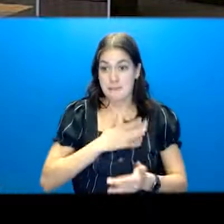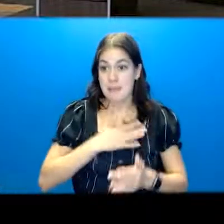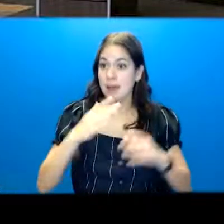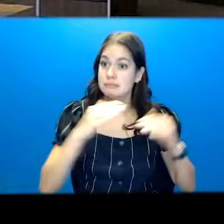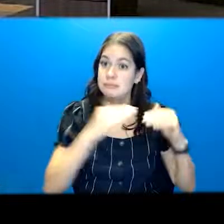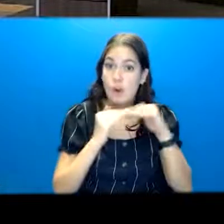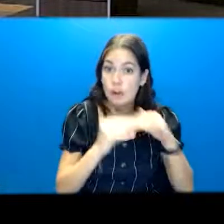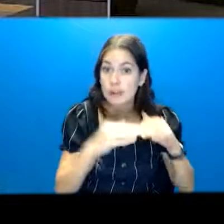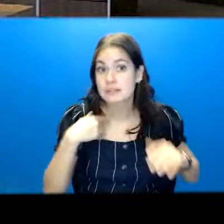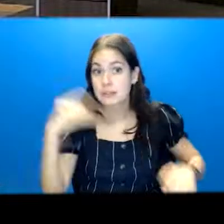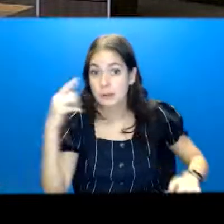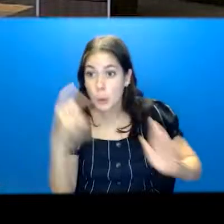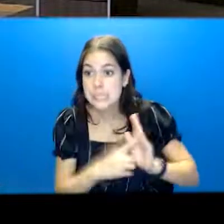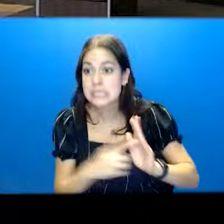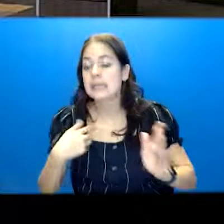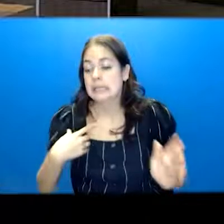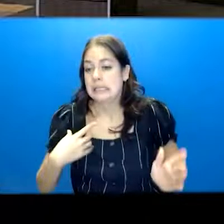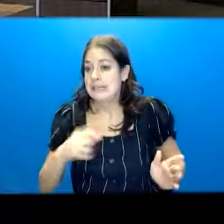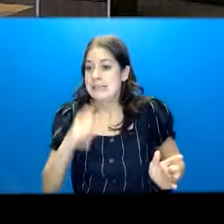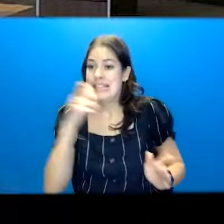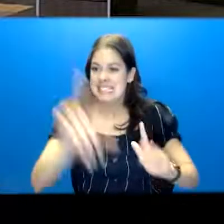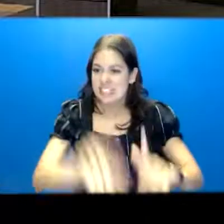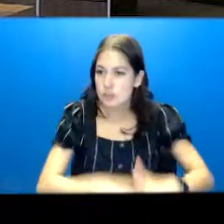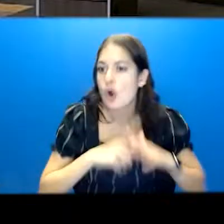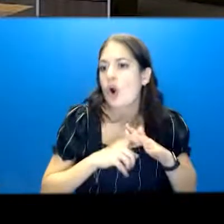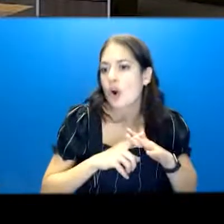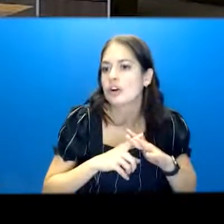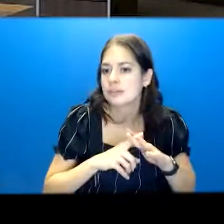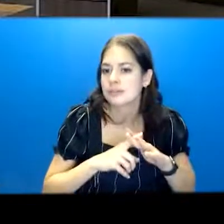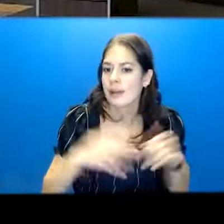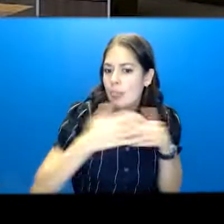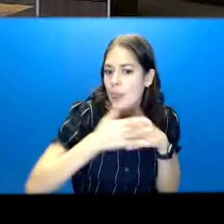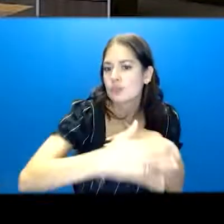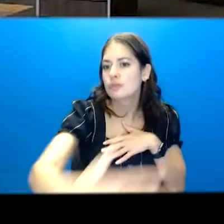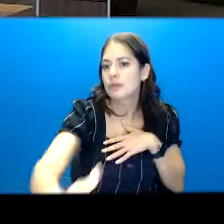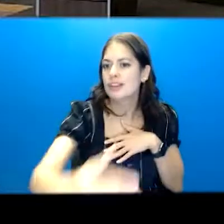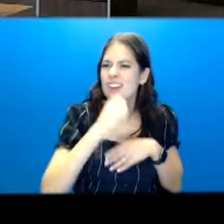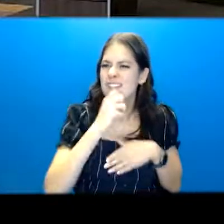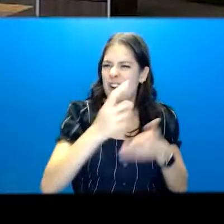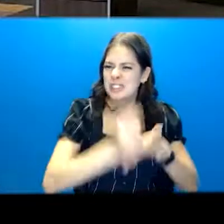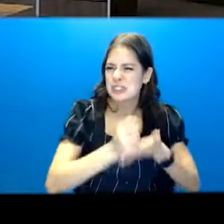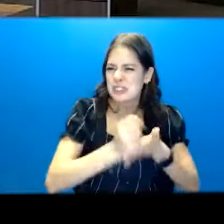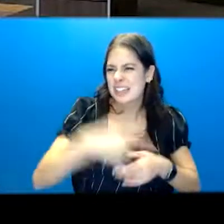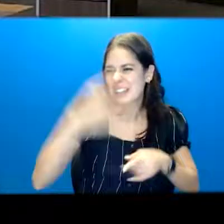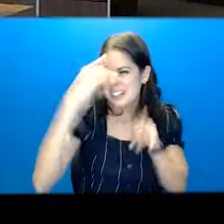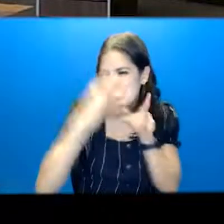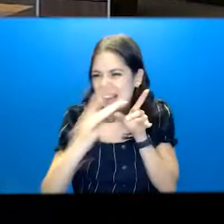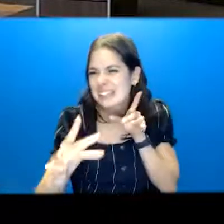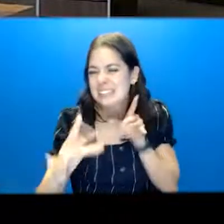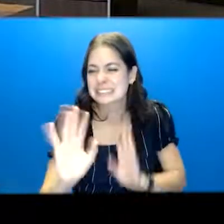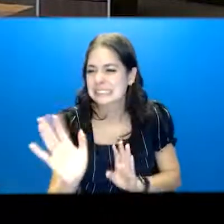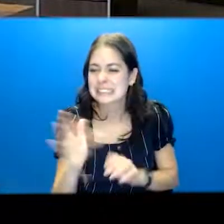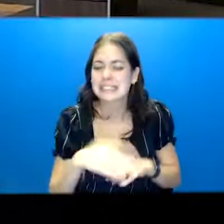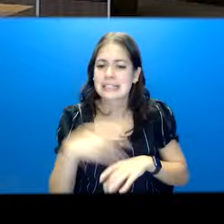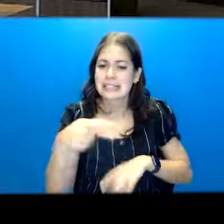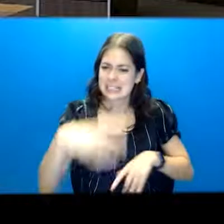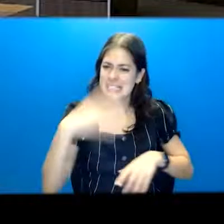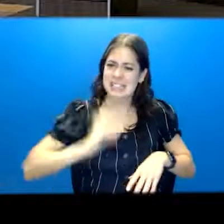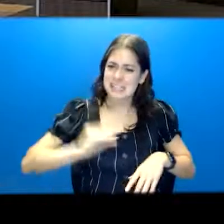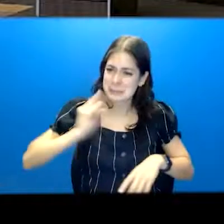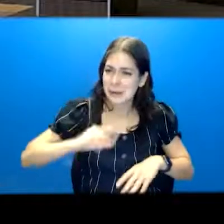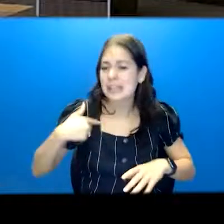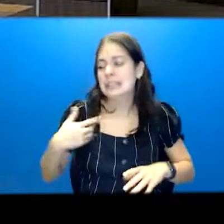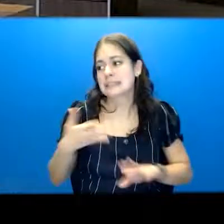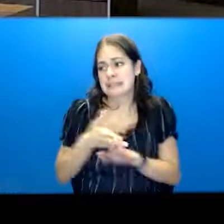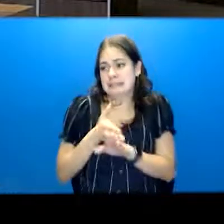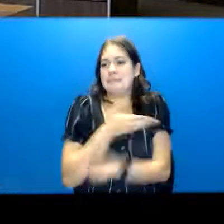I are really saying is that it doesn't just start at the duration of untreated psychosis or the onset of psychosis. These experiences